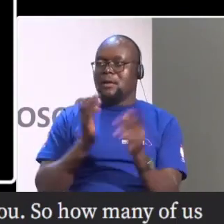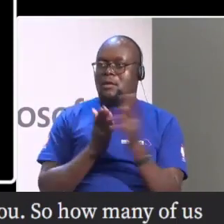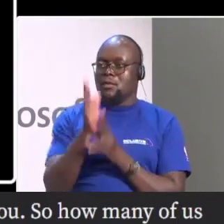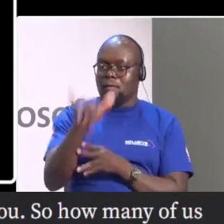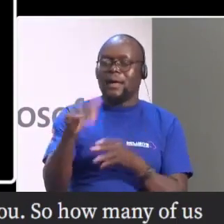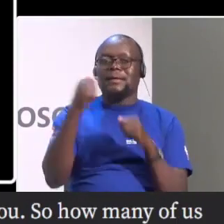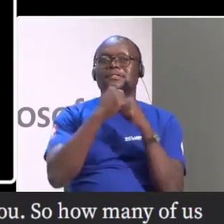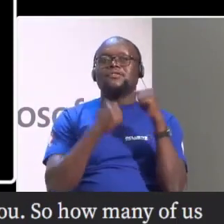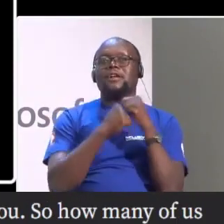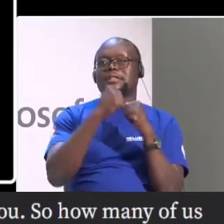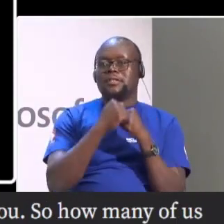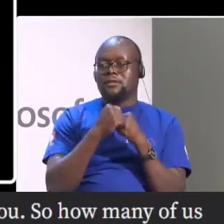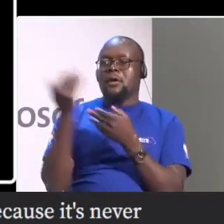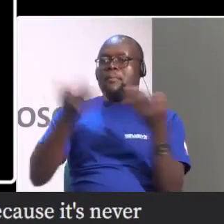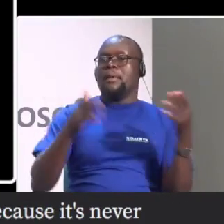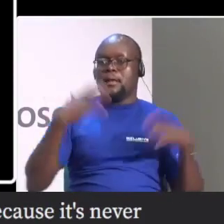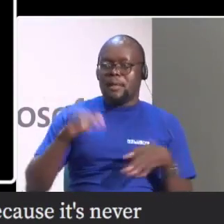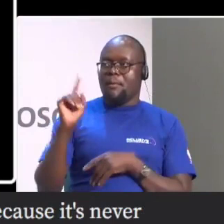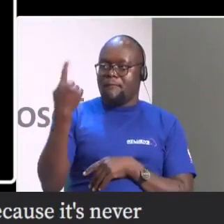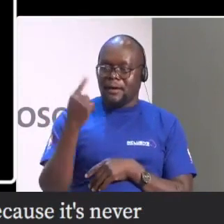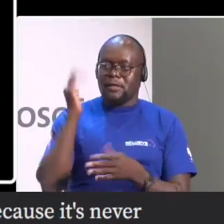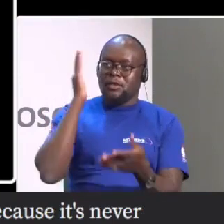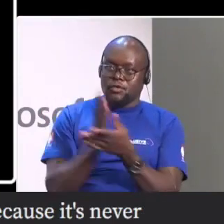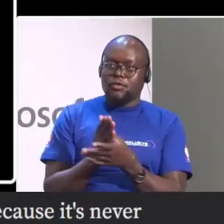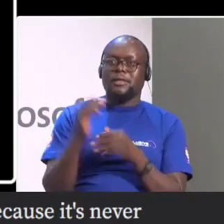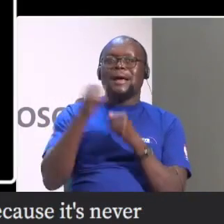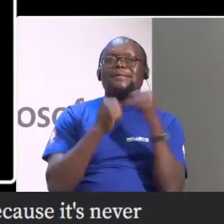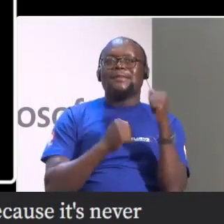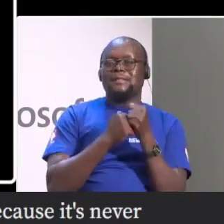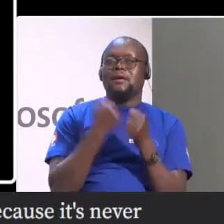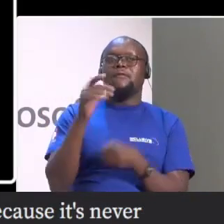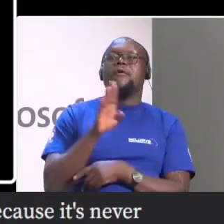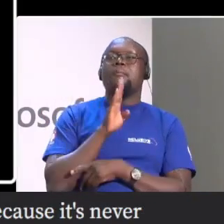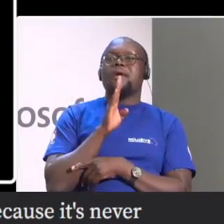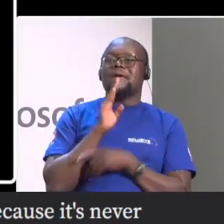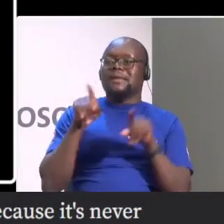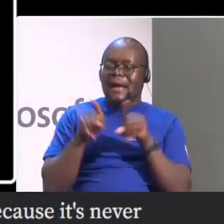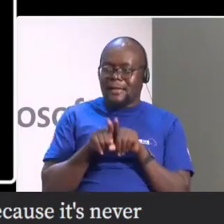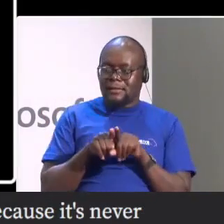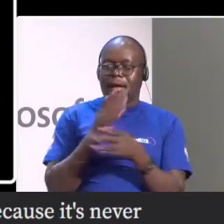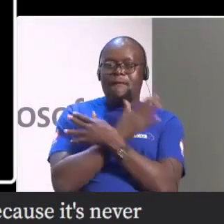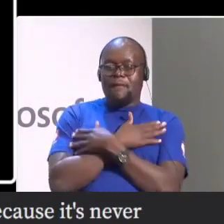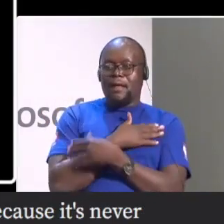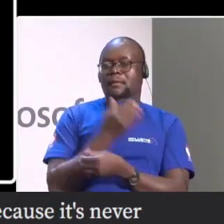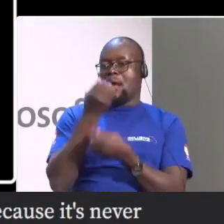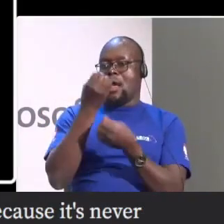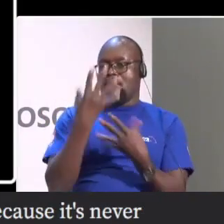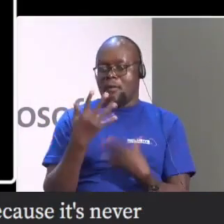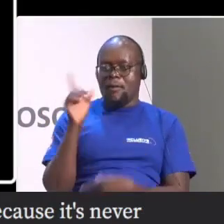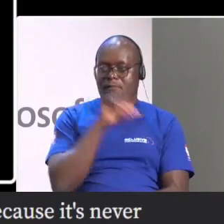that strategy? Put people first. Reality eats strategy for breakfast, as a friend of mine says.